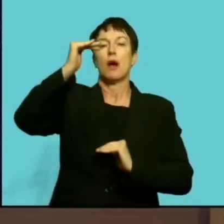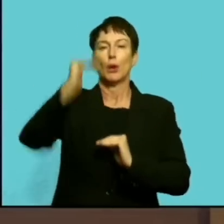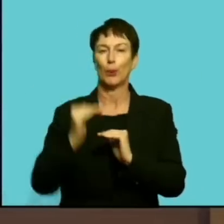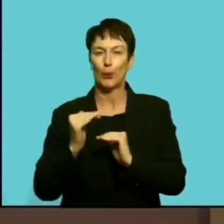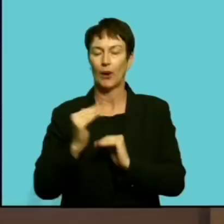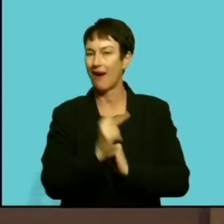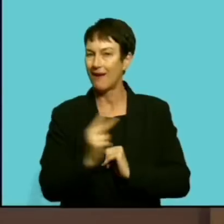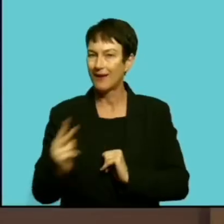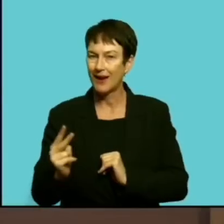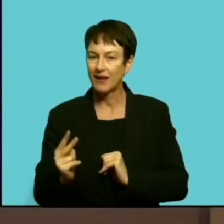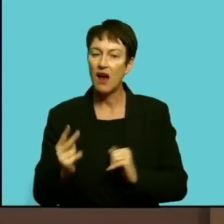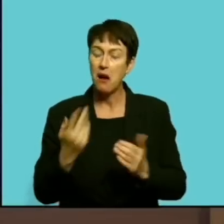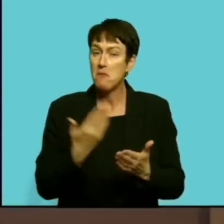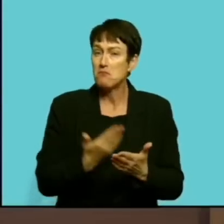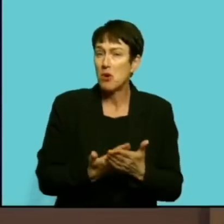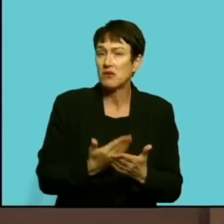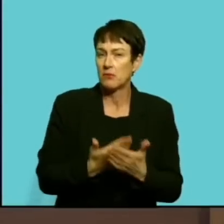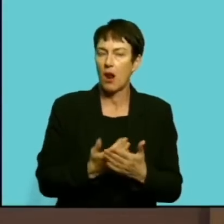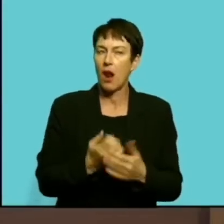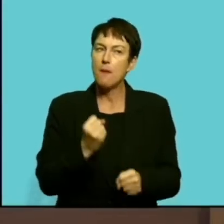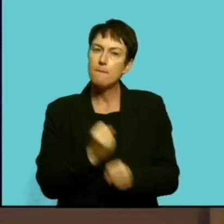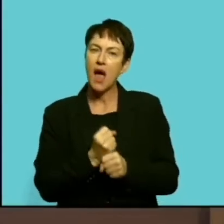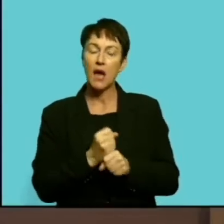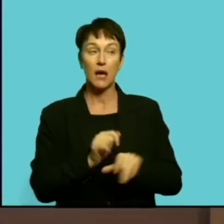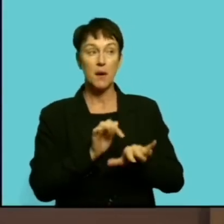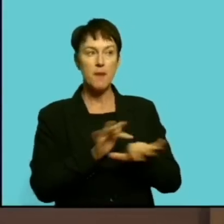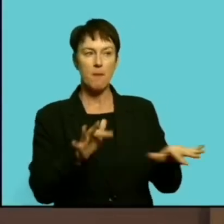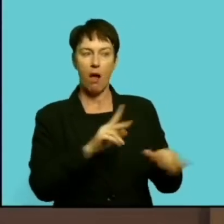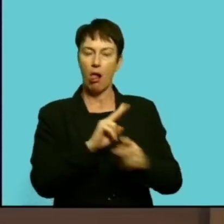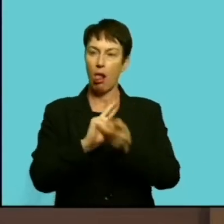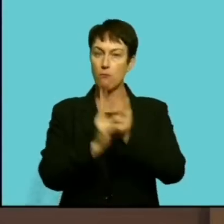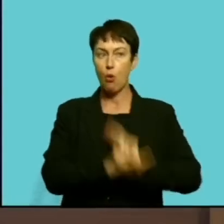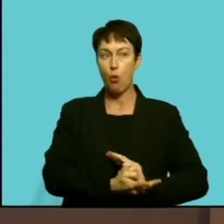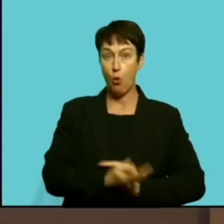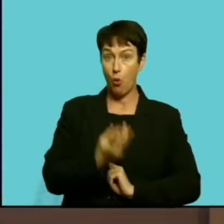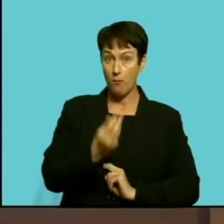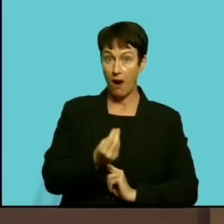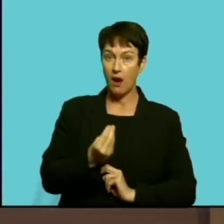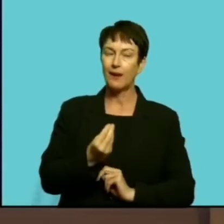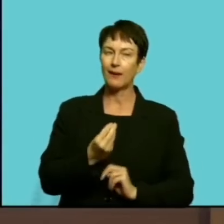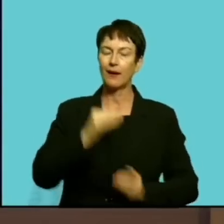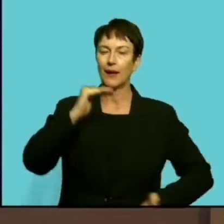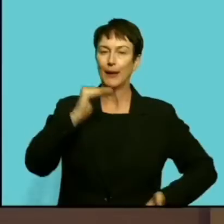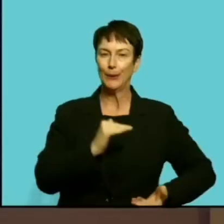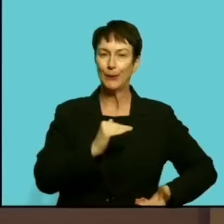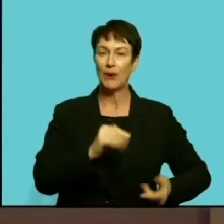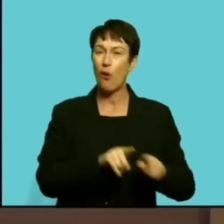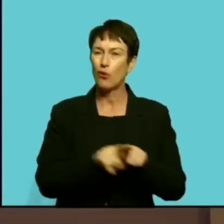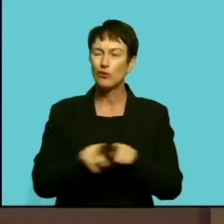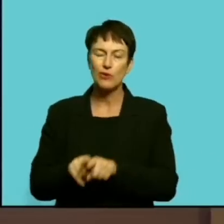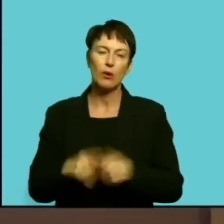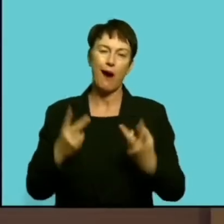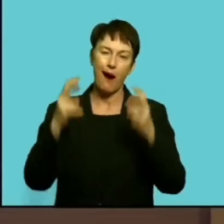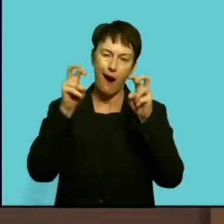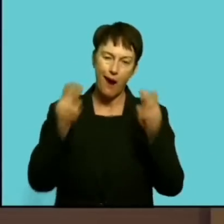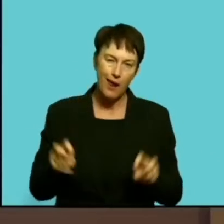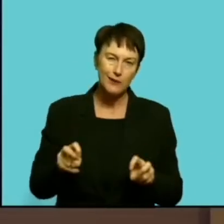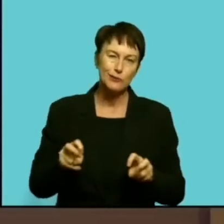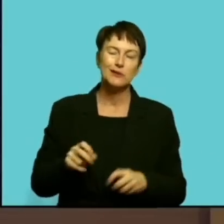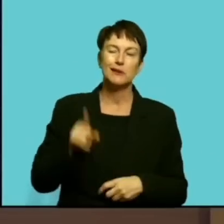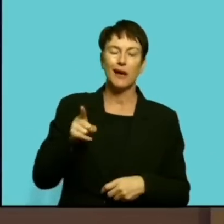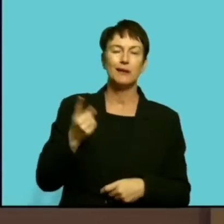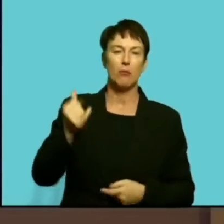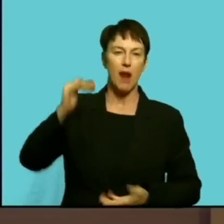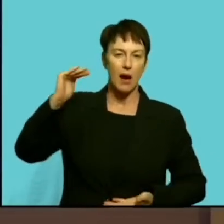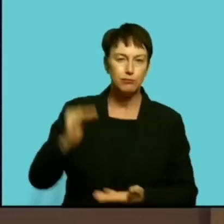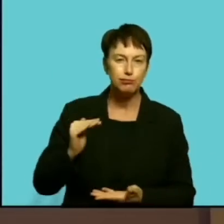achieving a prudent public debt level, increasing the supply of energy, moderating administered price inflation,